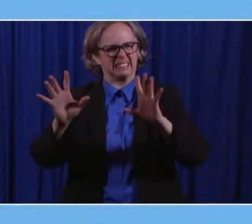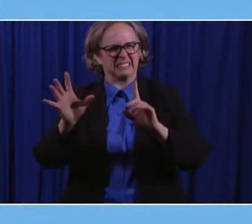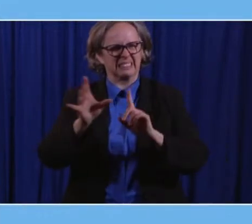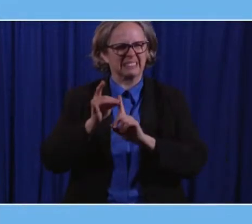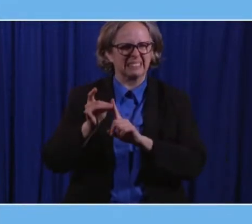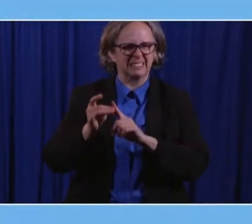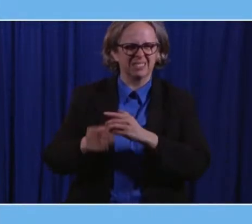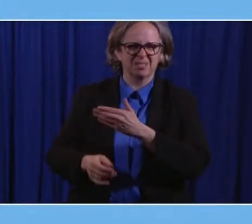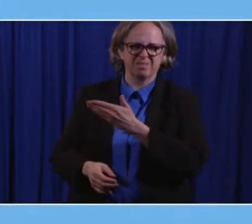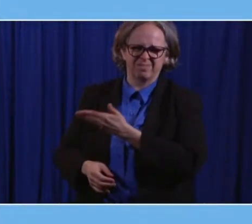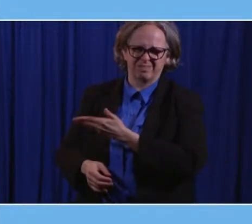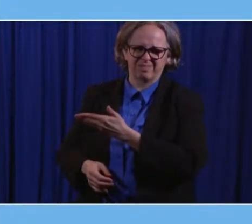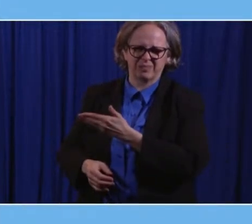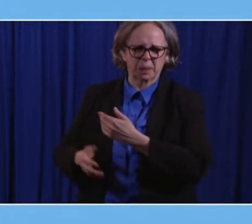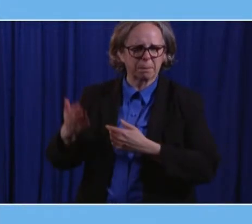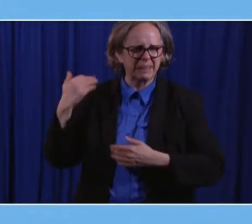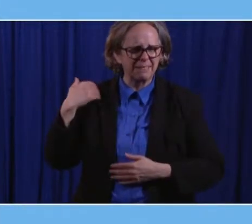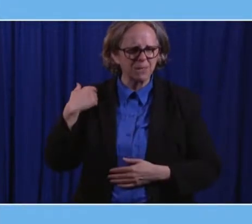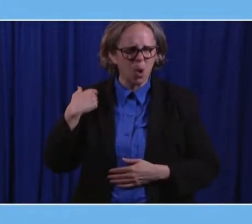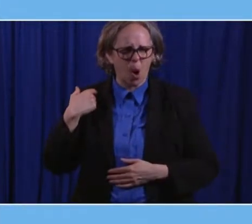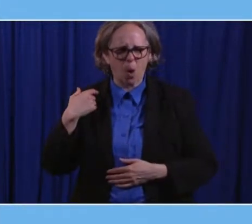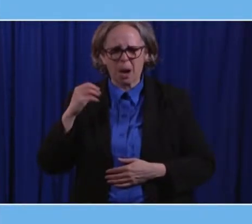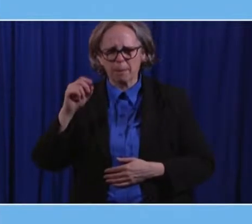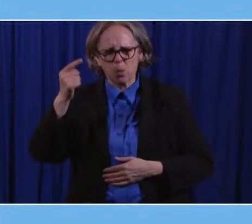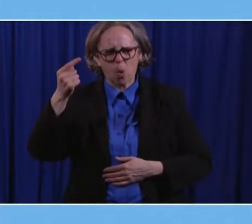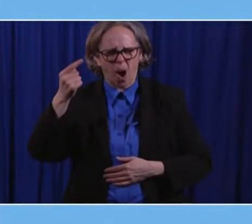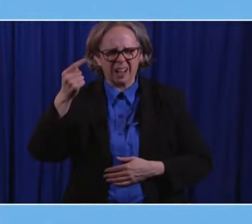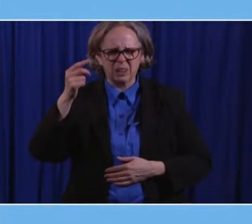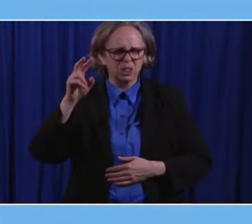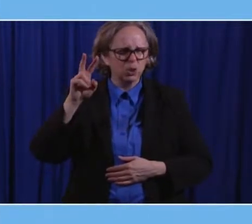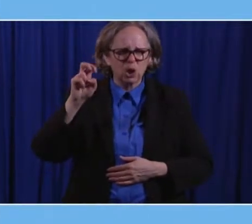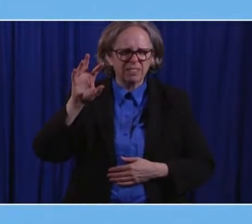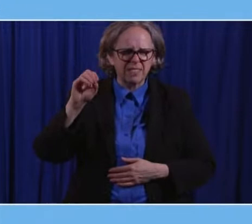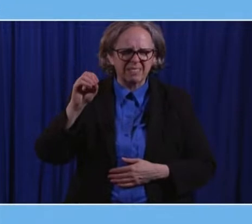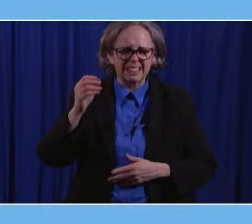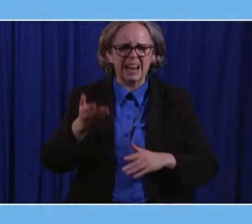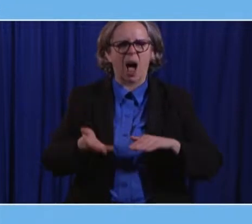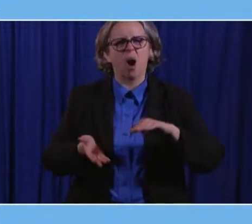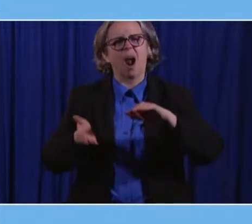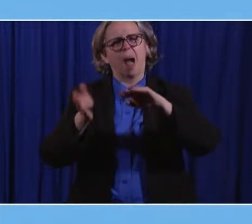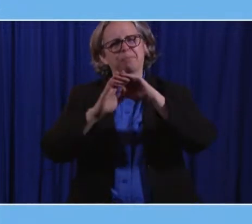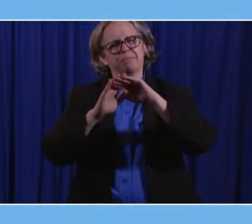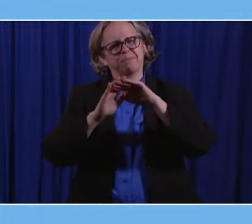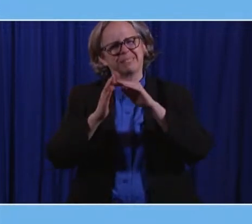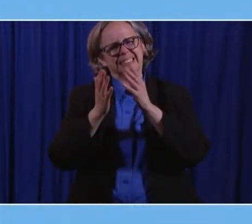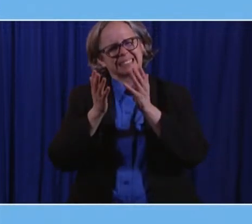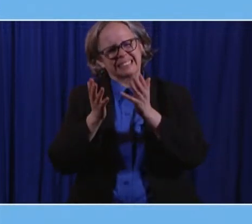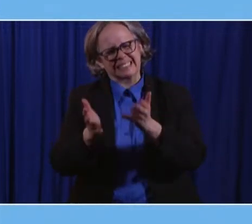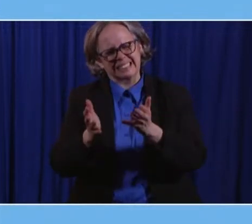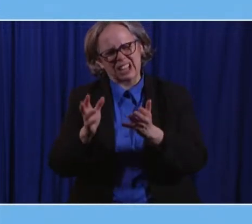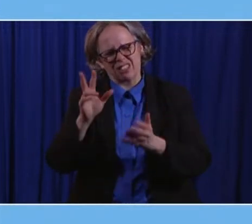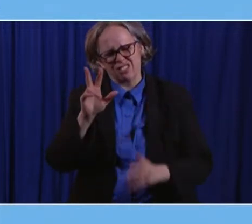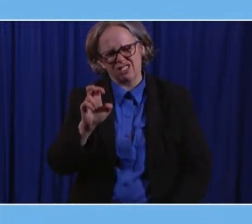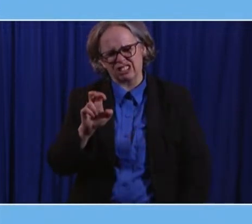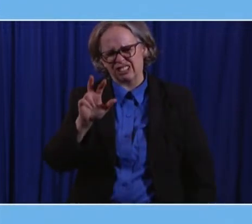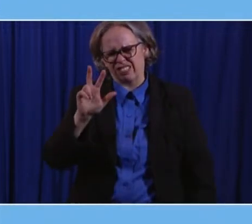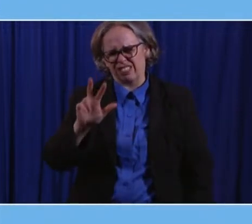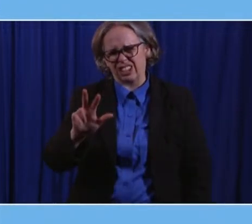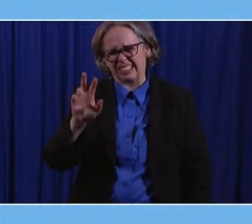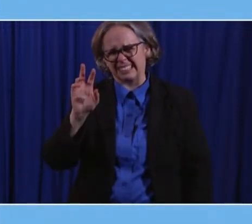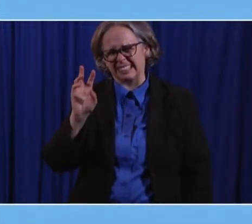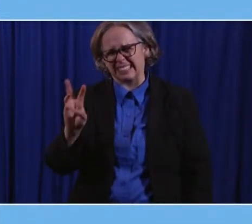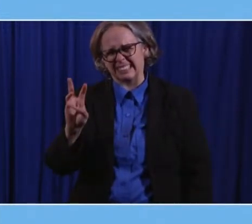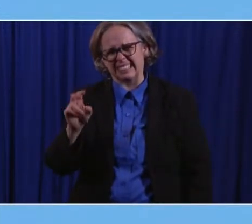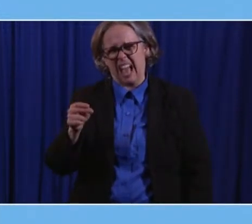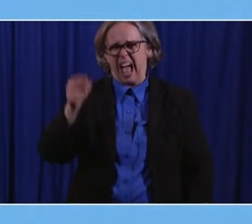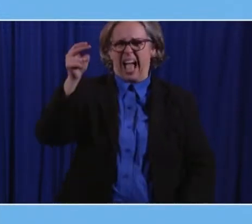think, as low as 250, 260, something like that. The top one is now 336. That is Hancock